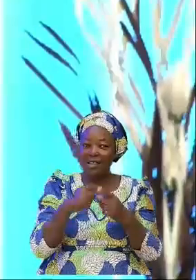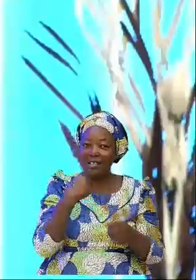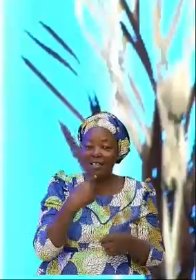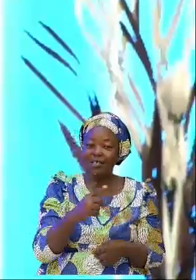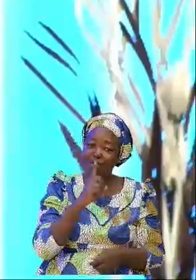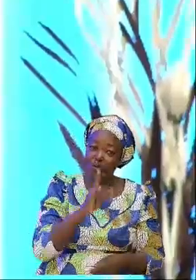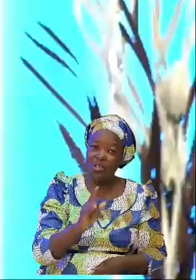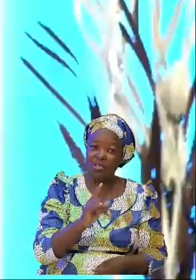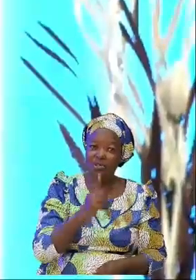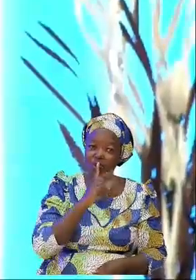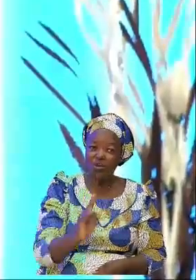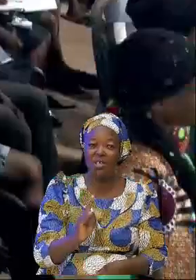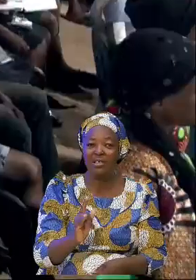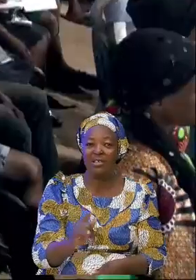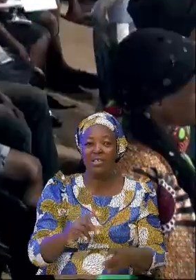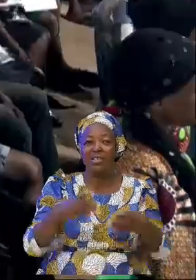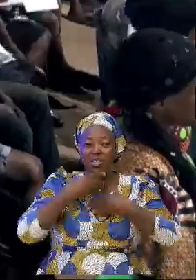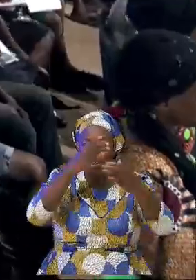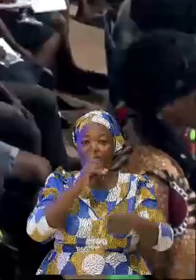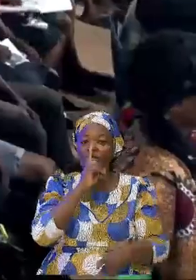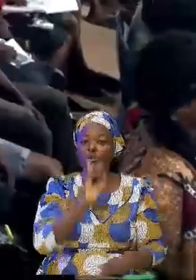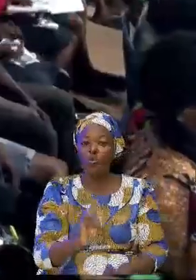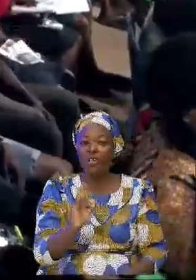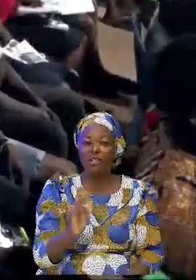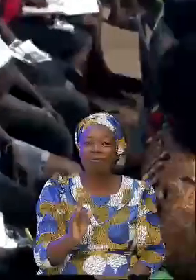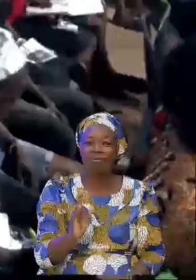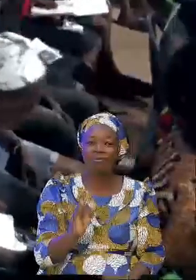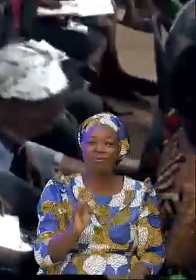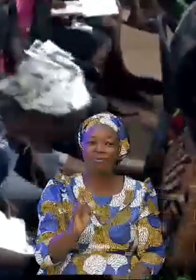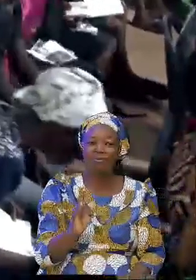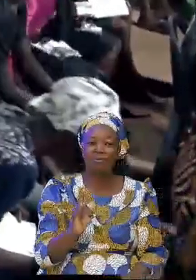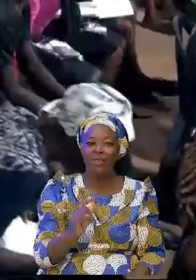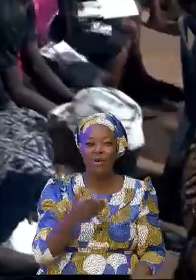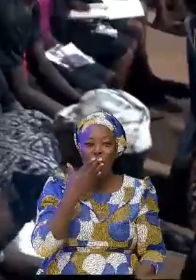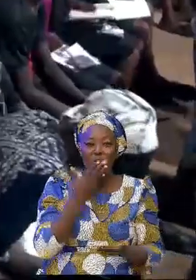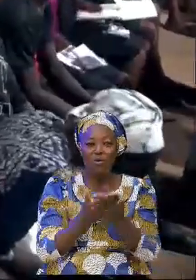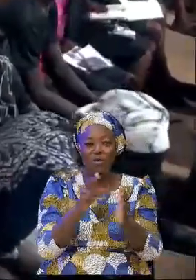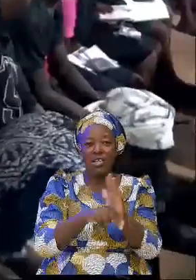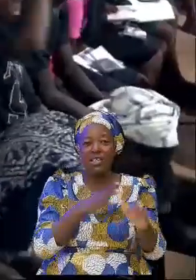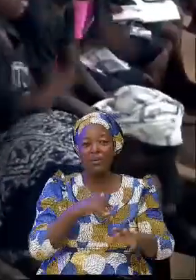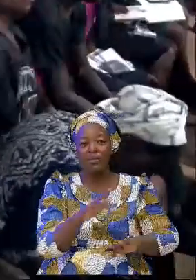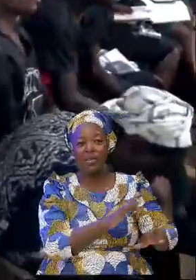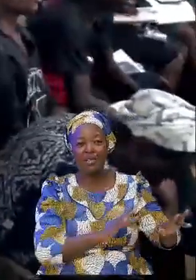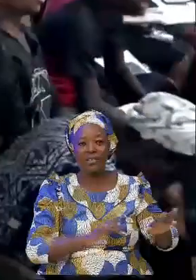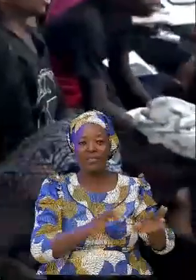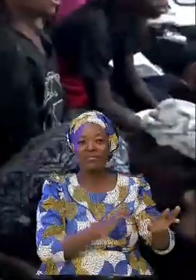shall not want. And then he says, surely, surely, somebody shall surely.